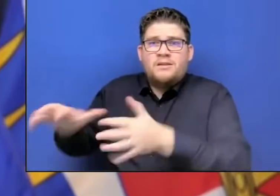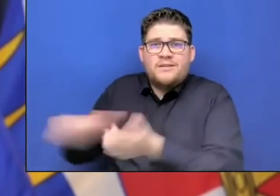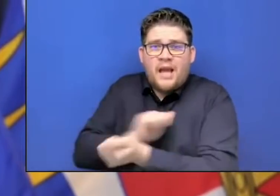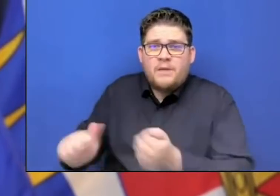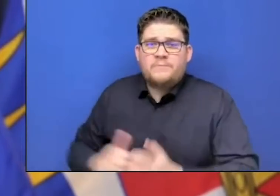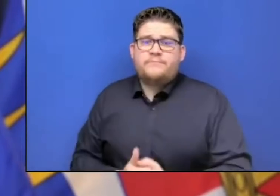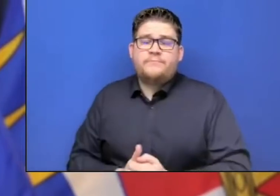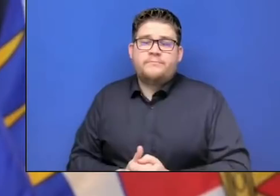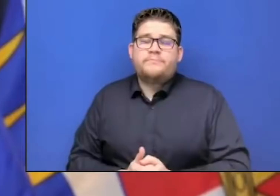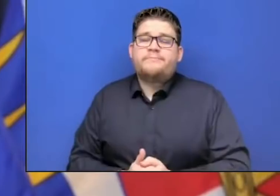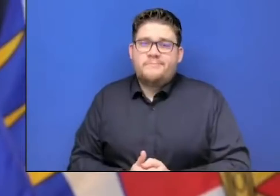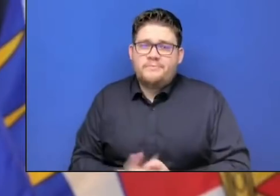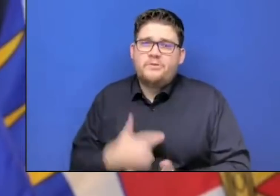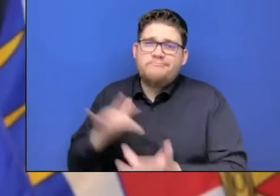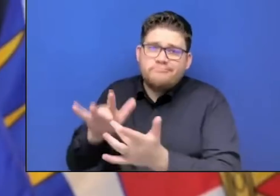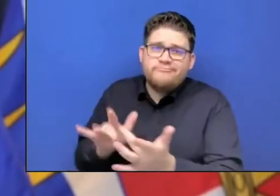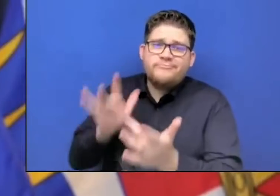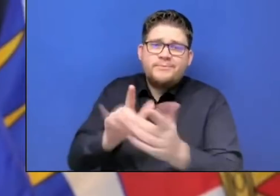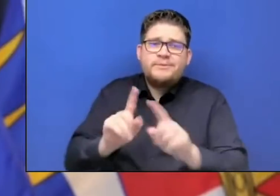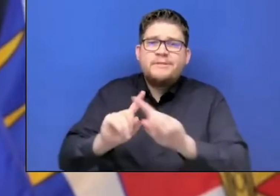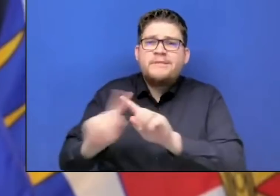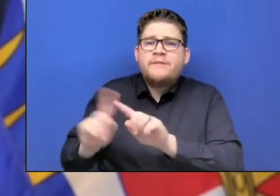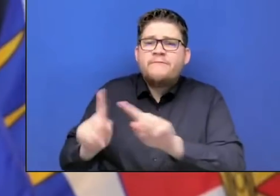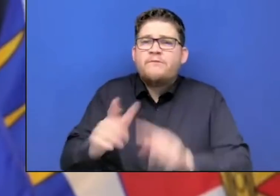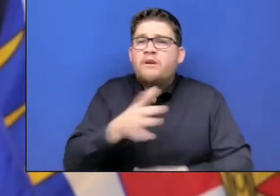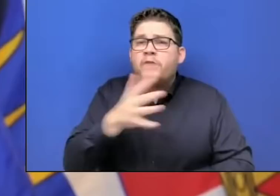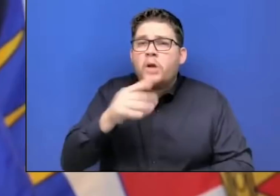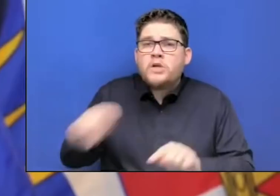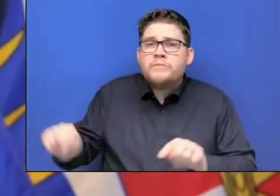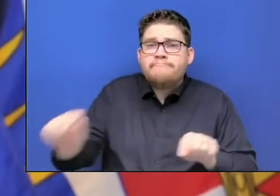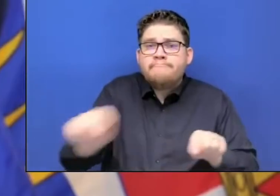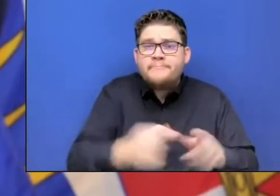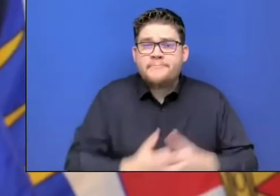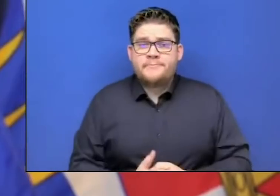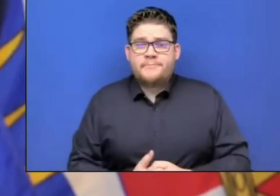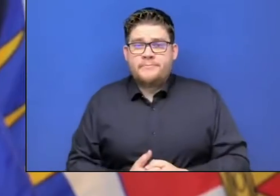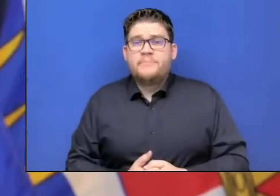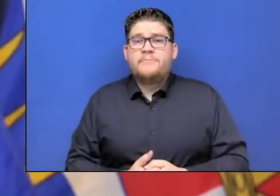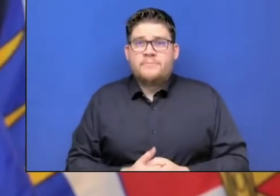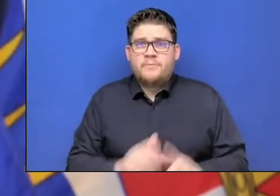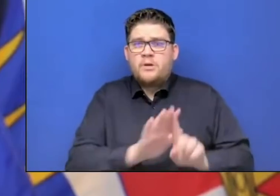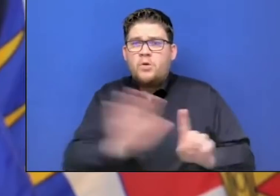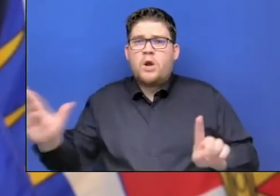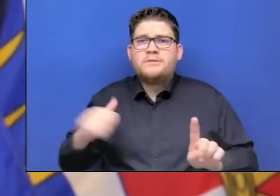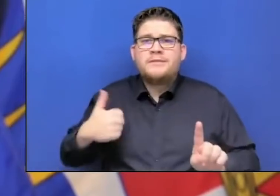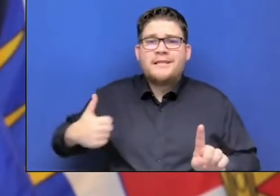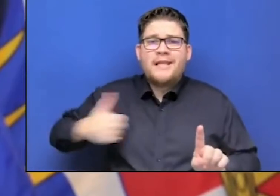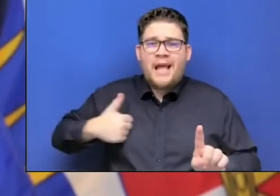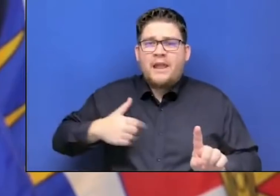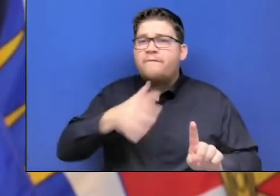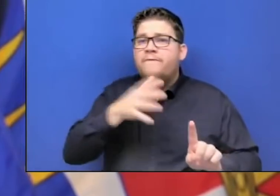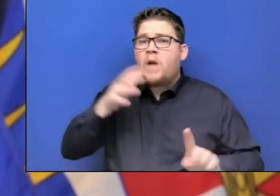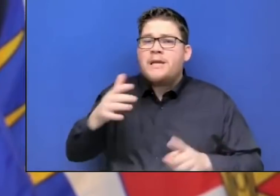made contacts with our colleagues across the nation to try and access food that's going to be needed to keep